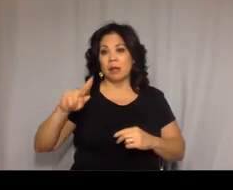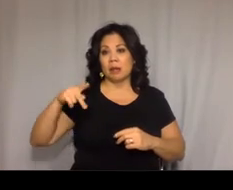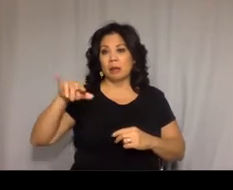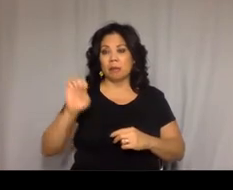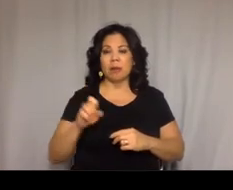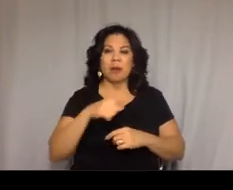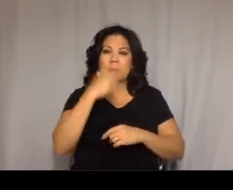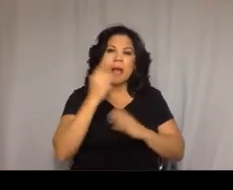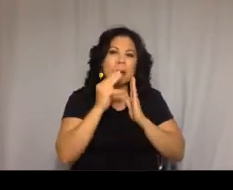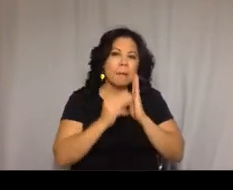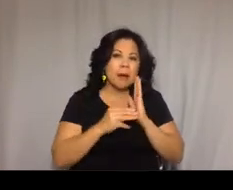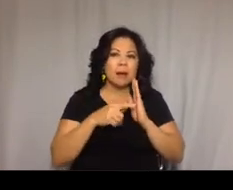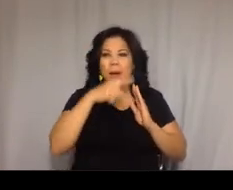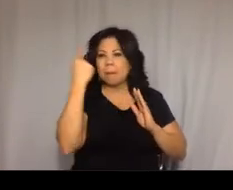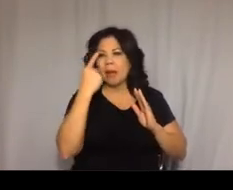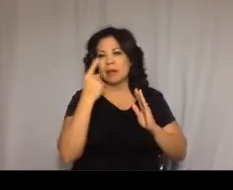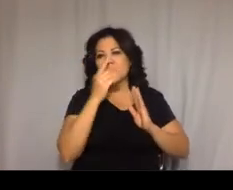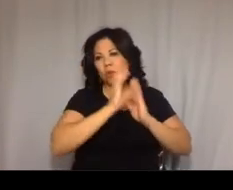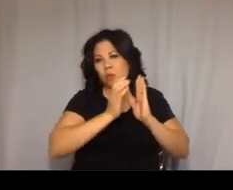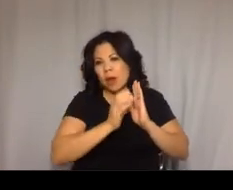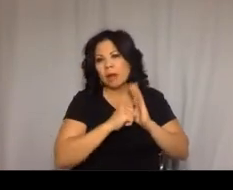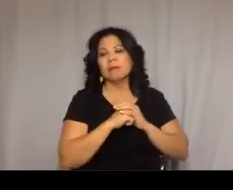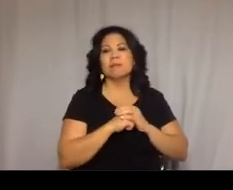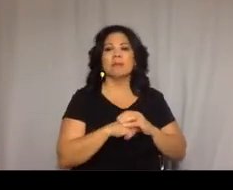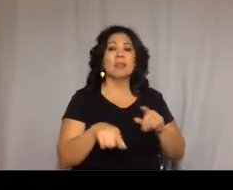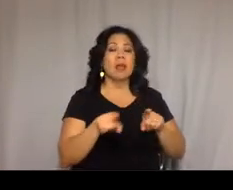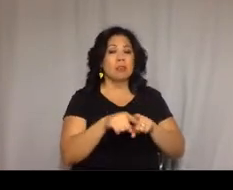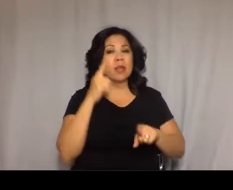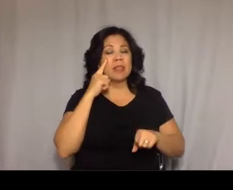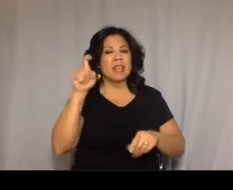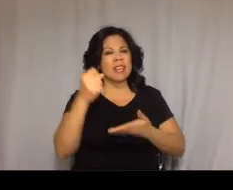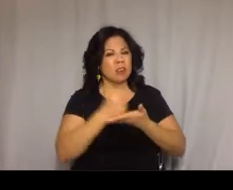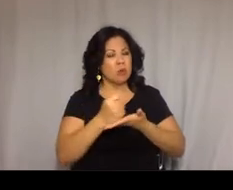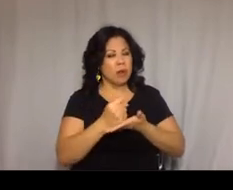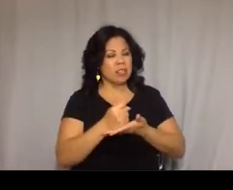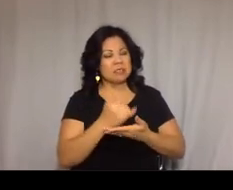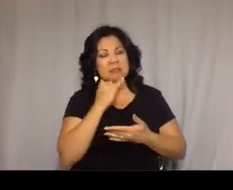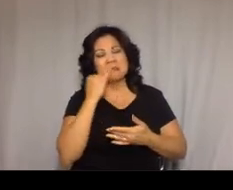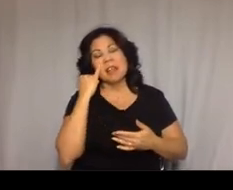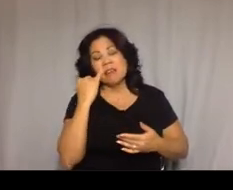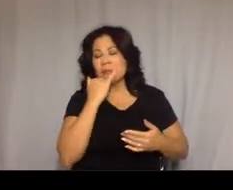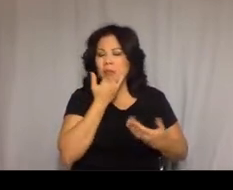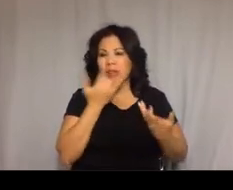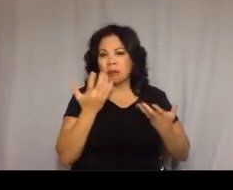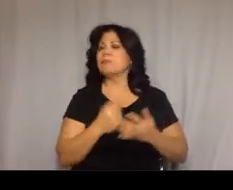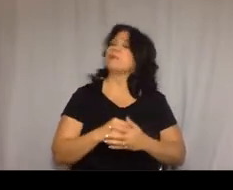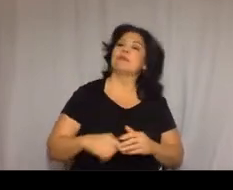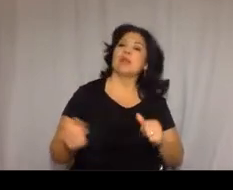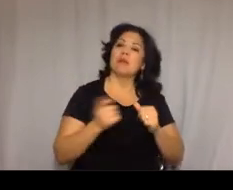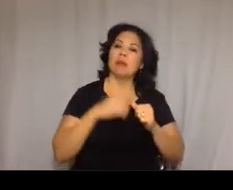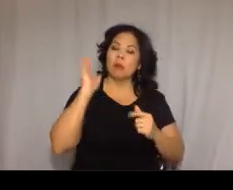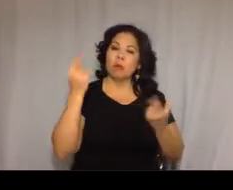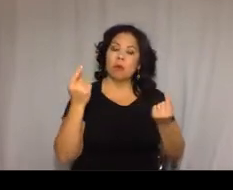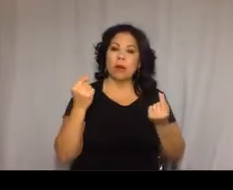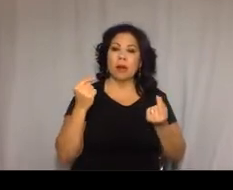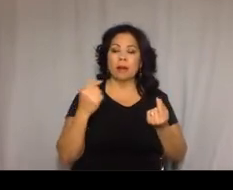or a black marker. I also really think you're going to want an eraser just in case. So, step one in our project